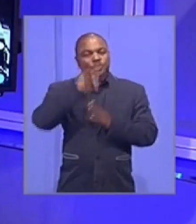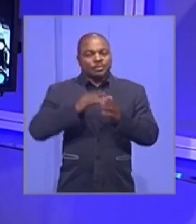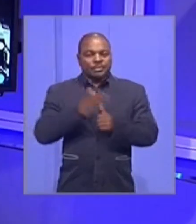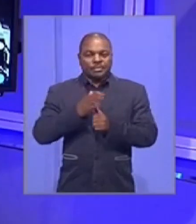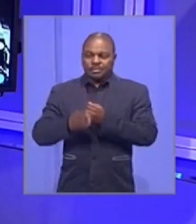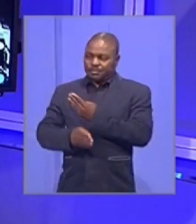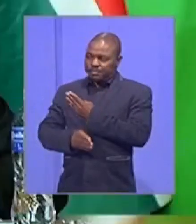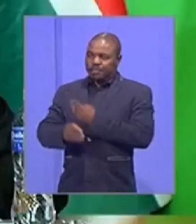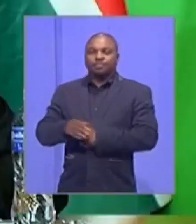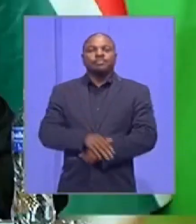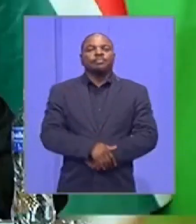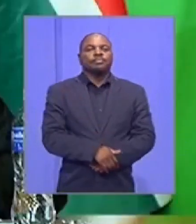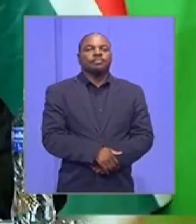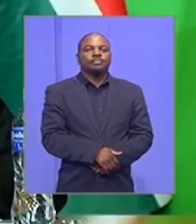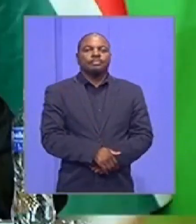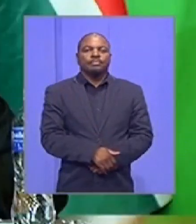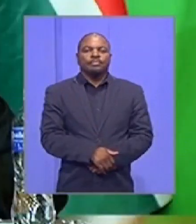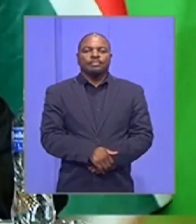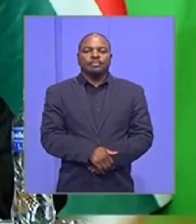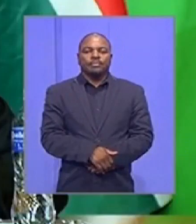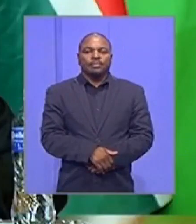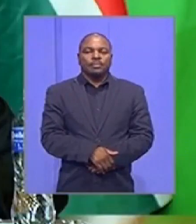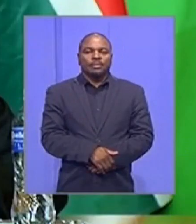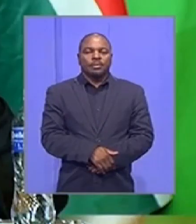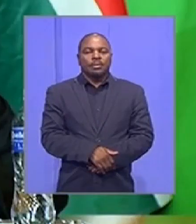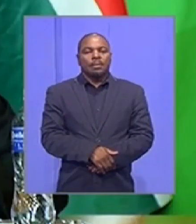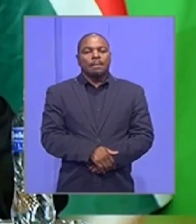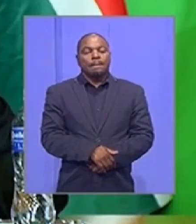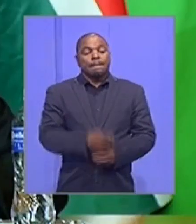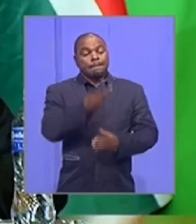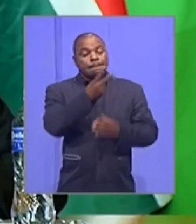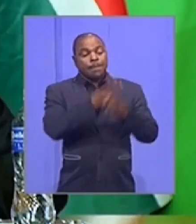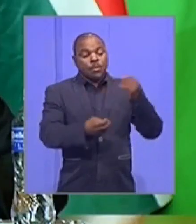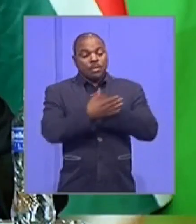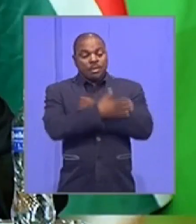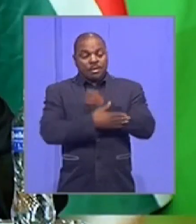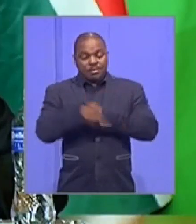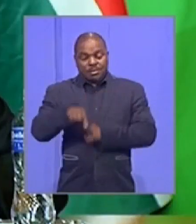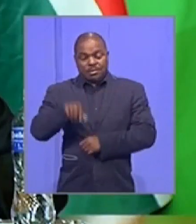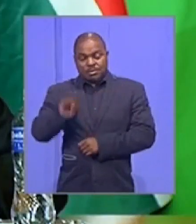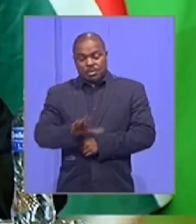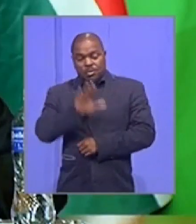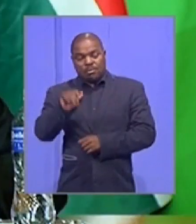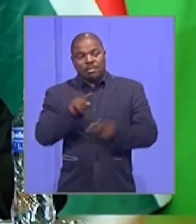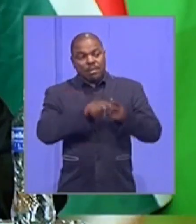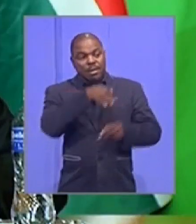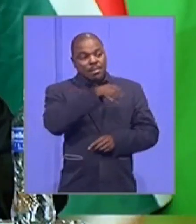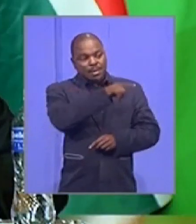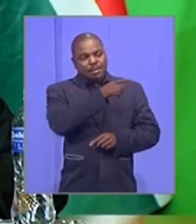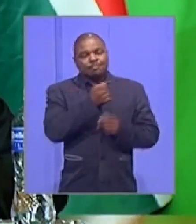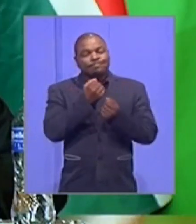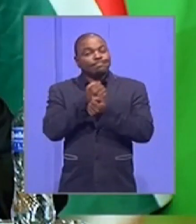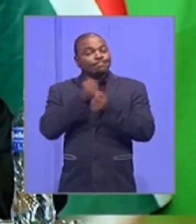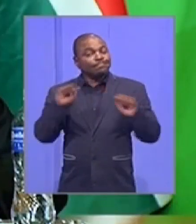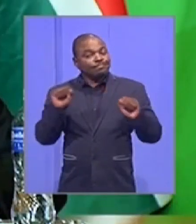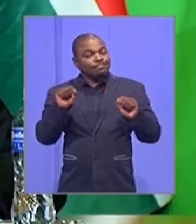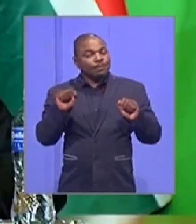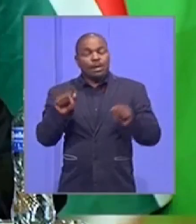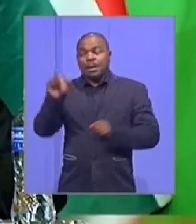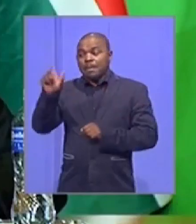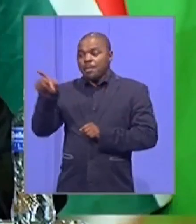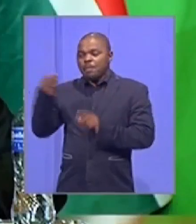tsona. For the emancipation of both South Africa and Namibia. As freedom